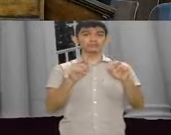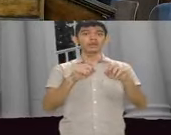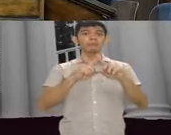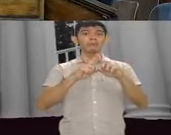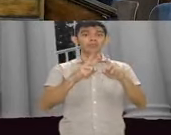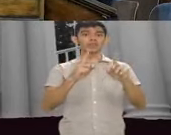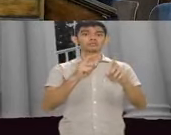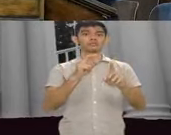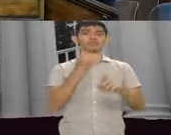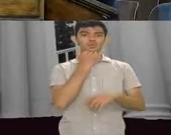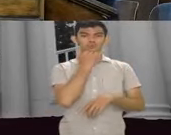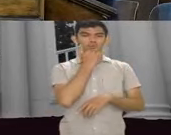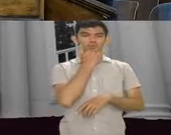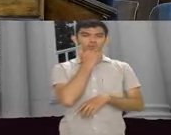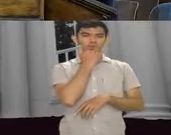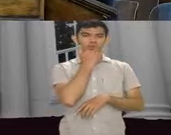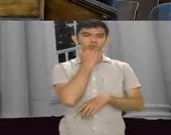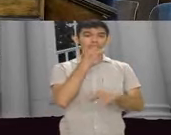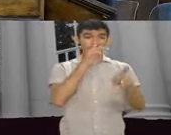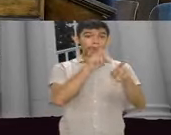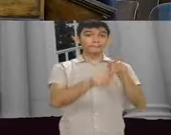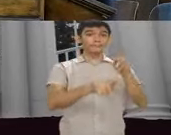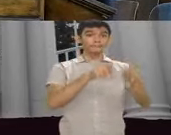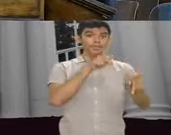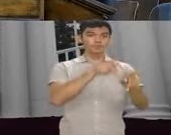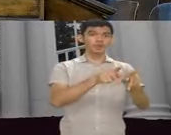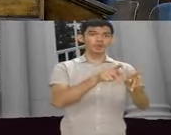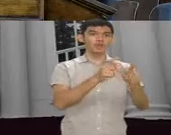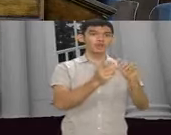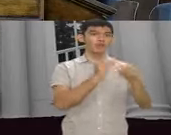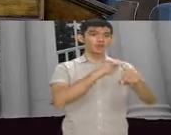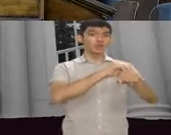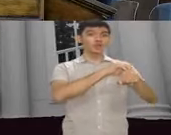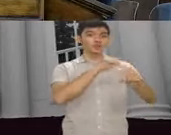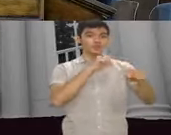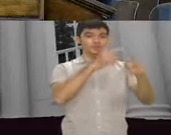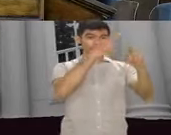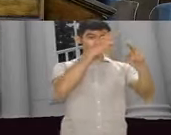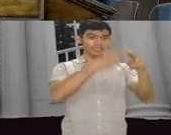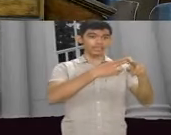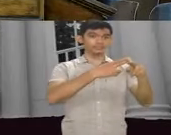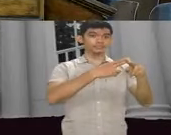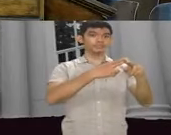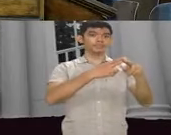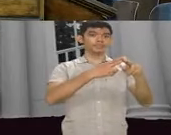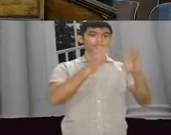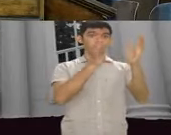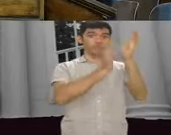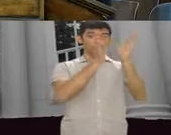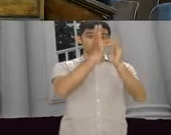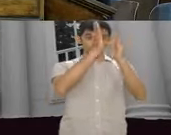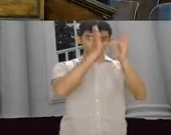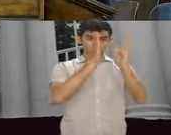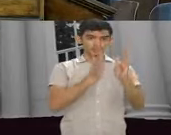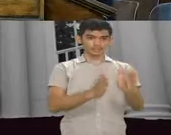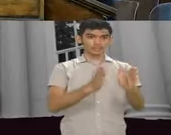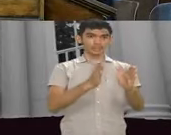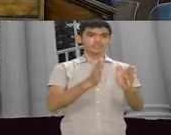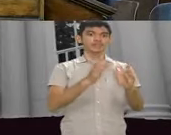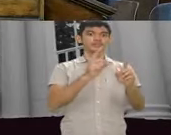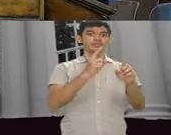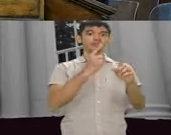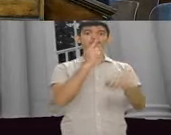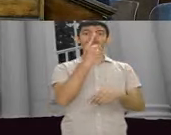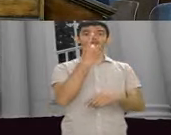in Antioch because they saw Christ in them. They lived out Christ. They lifted up